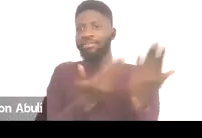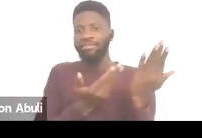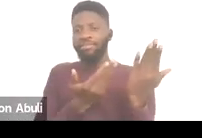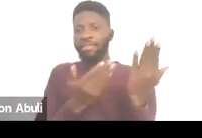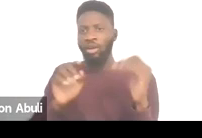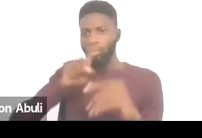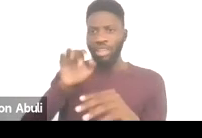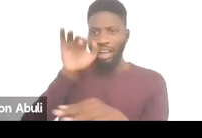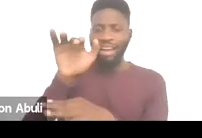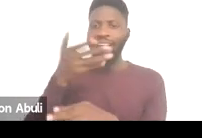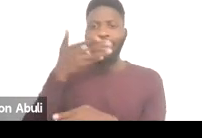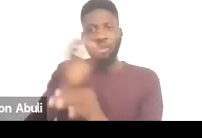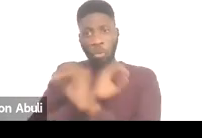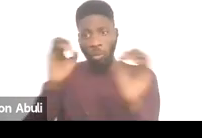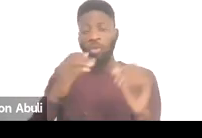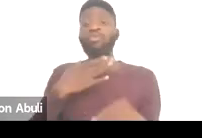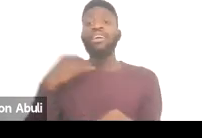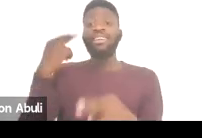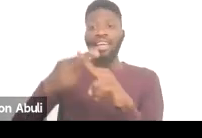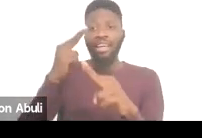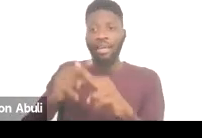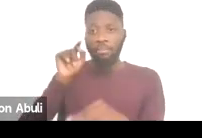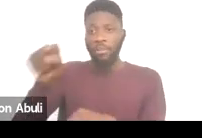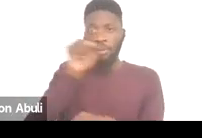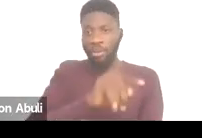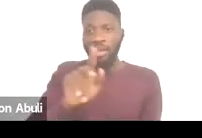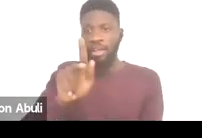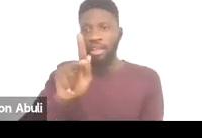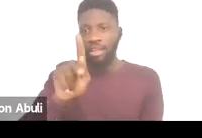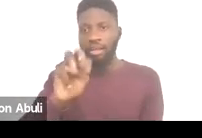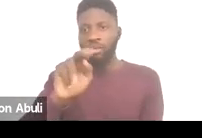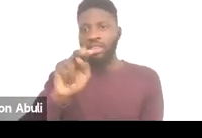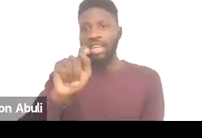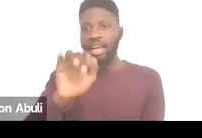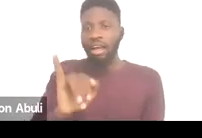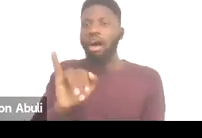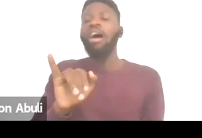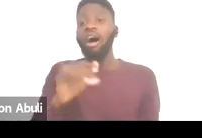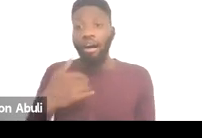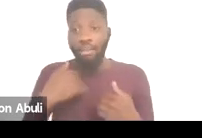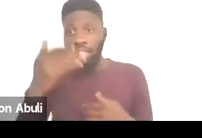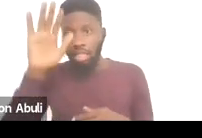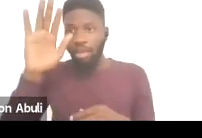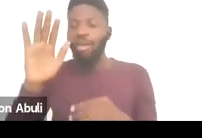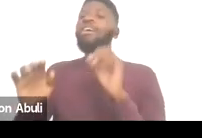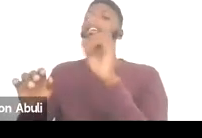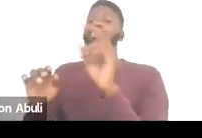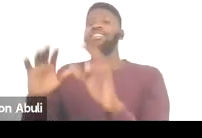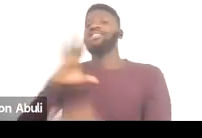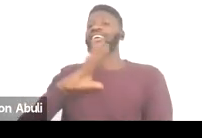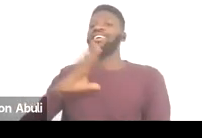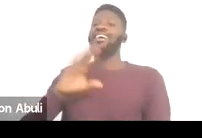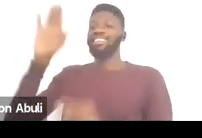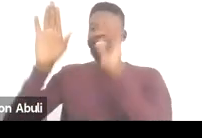questions? I call you by names. Kemutai Nancy. Oh, their hands. Oh, their hands actually